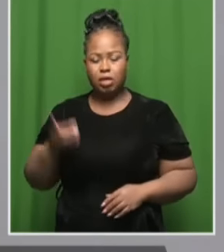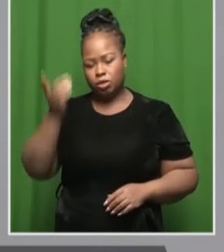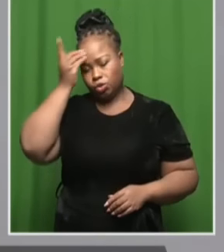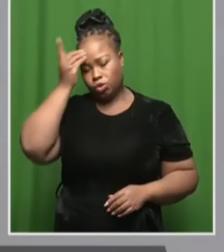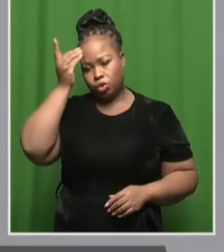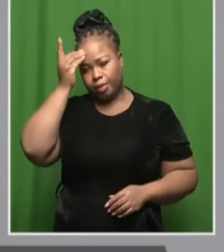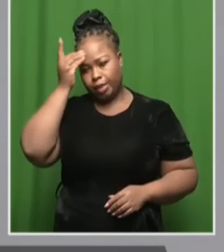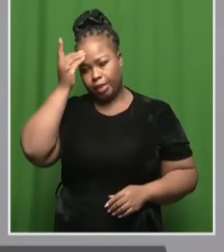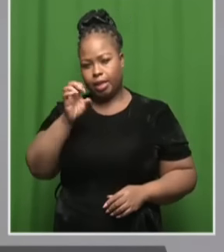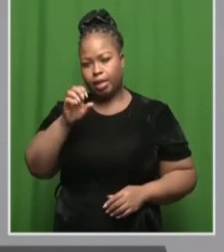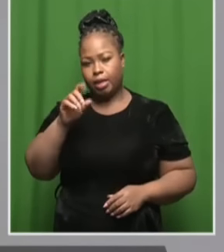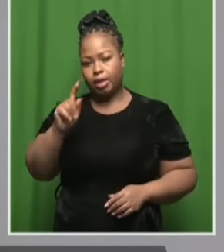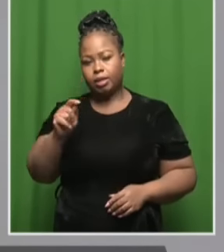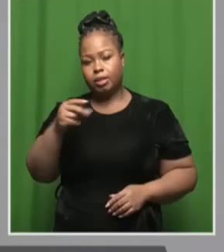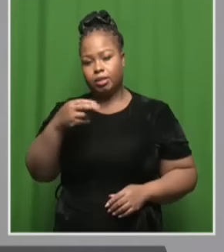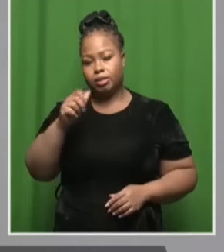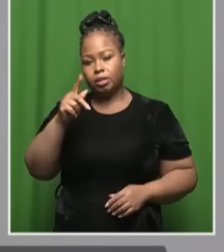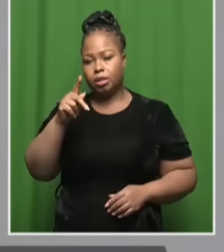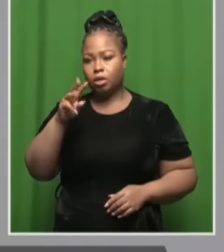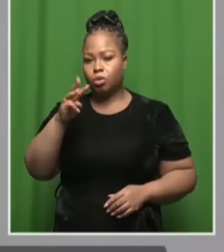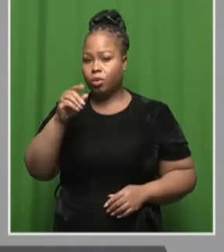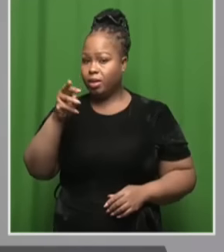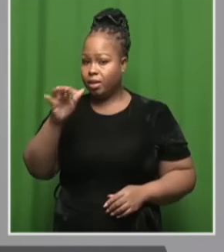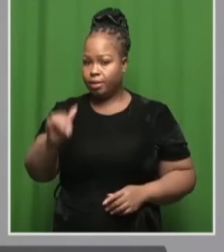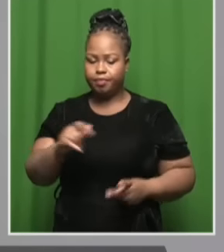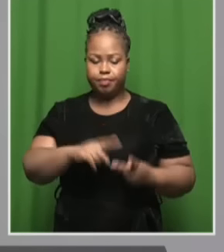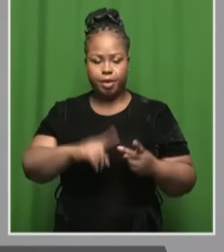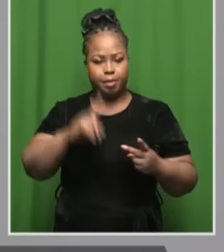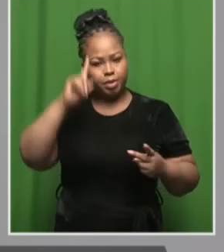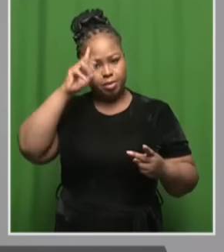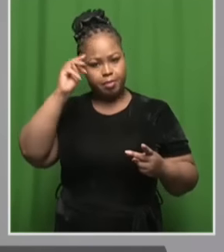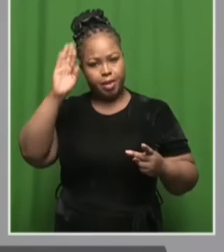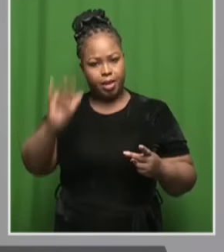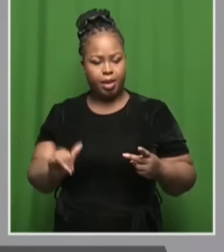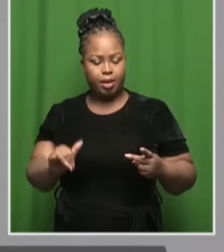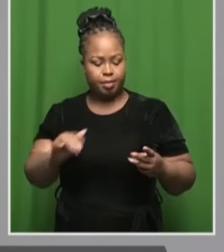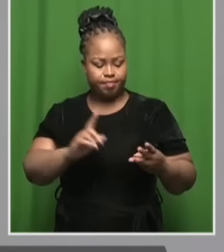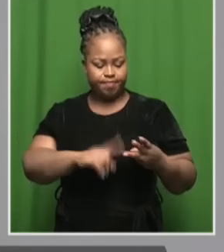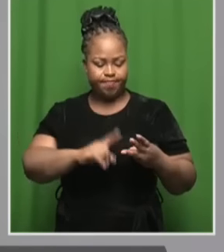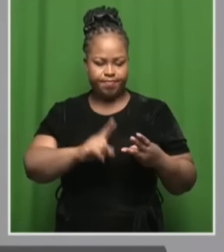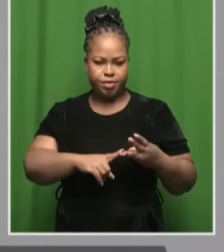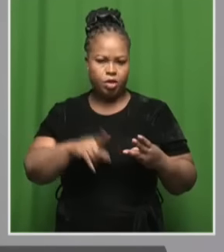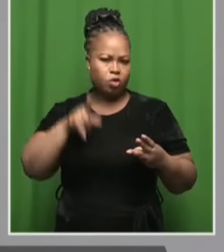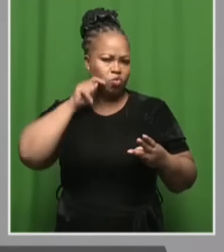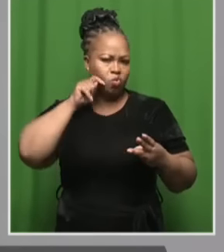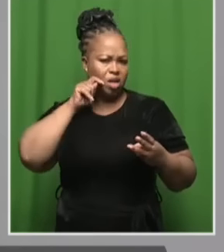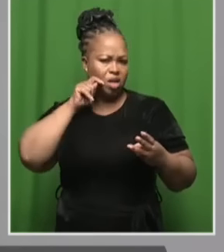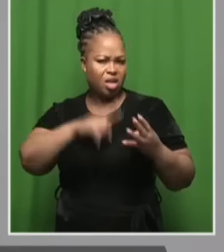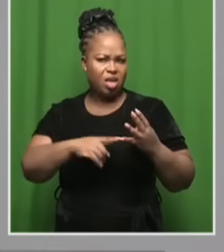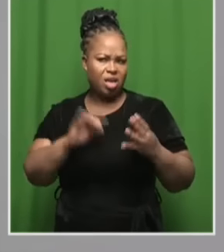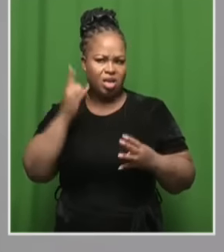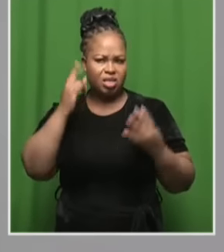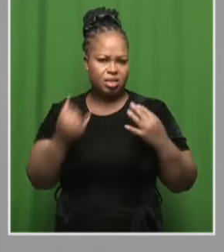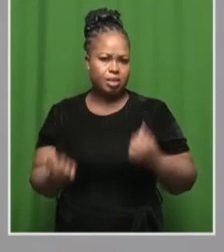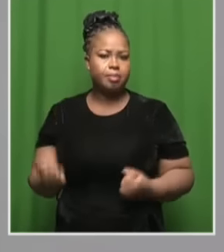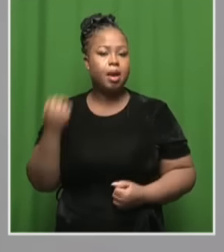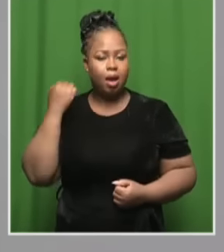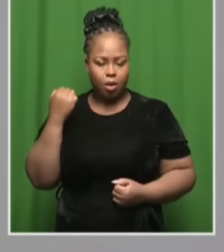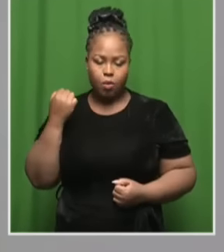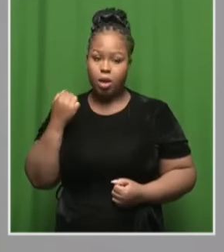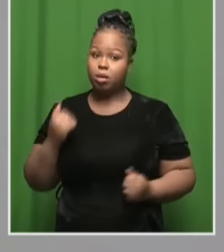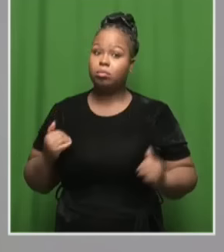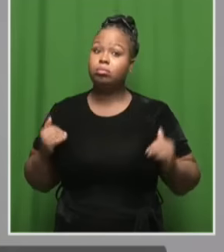eThekwini, the likes of Nelson Mandela Bay, Tshwane, the likes of City Power. There was, yes,